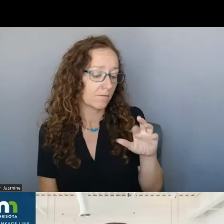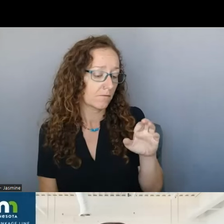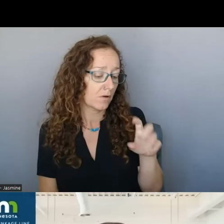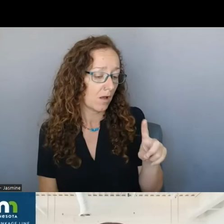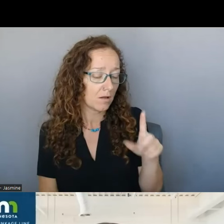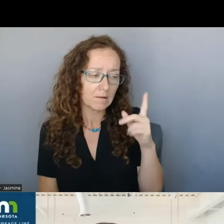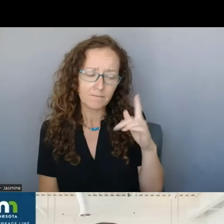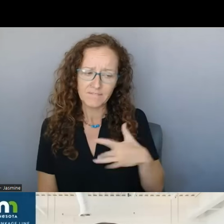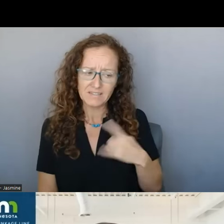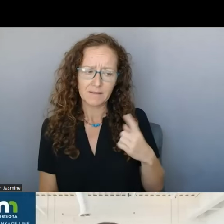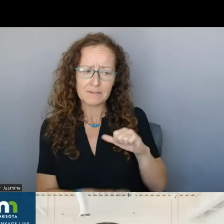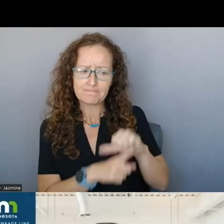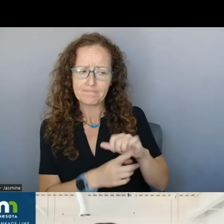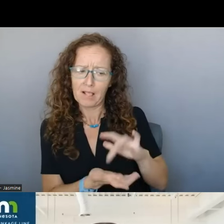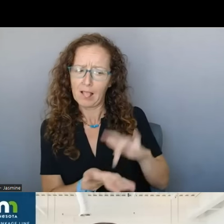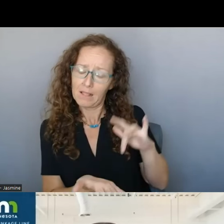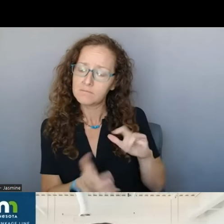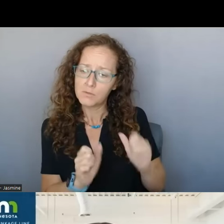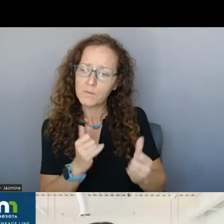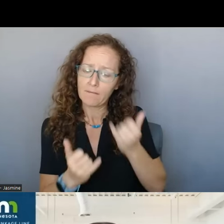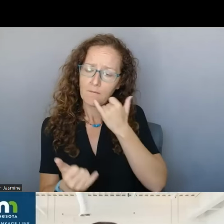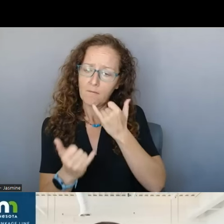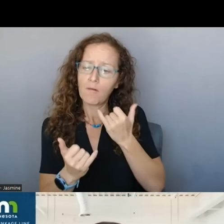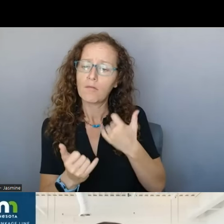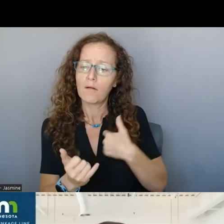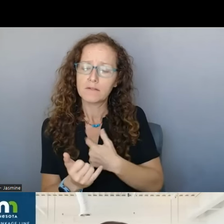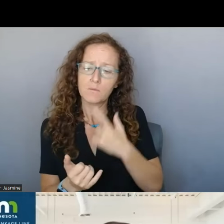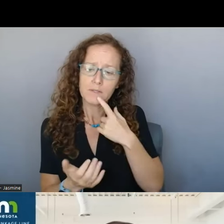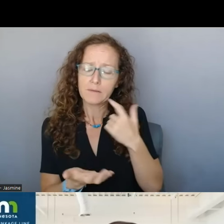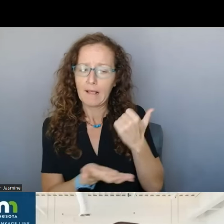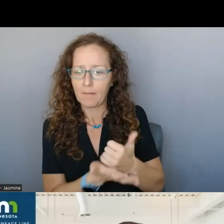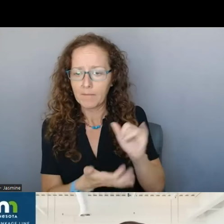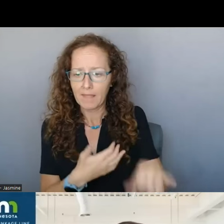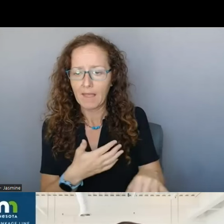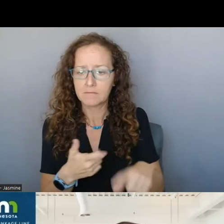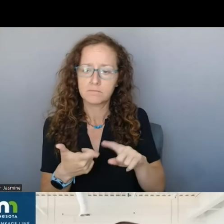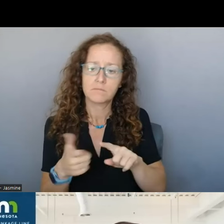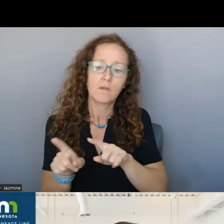And state volunteer opportunities or any general agency related questions.